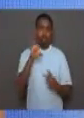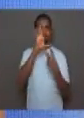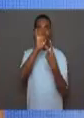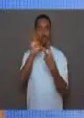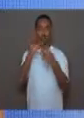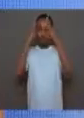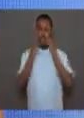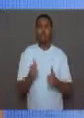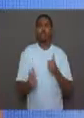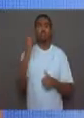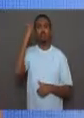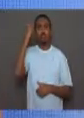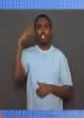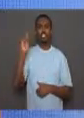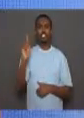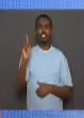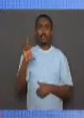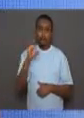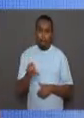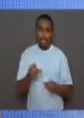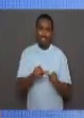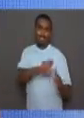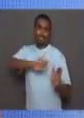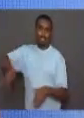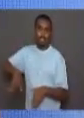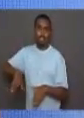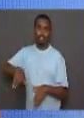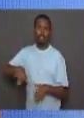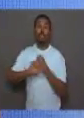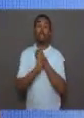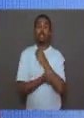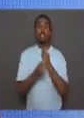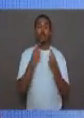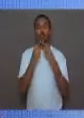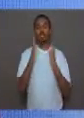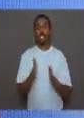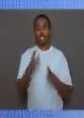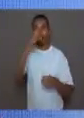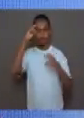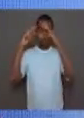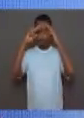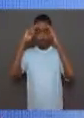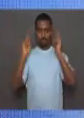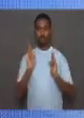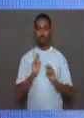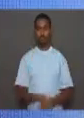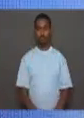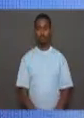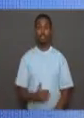you must vote to decide which professional must stay behind based on the speaker's